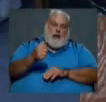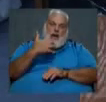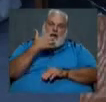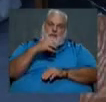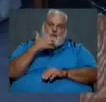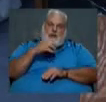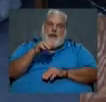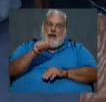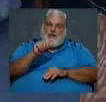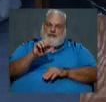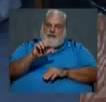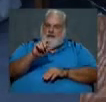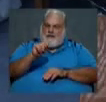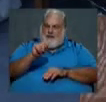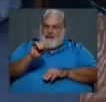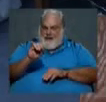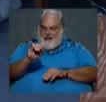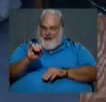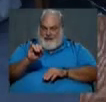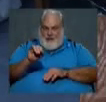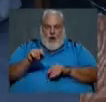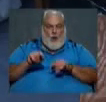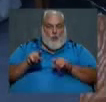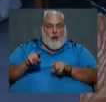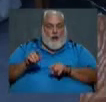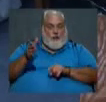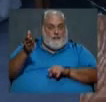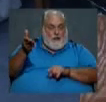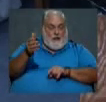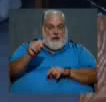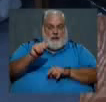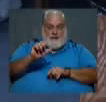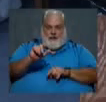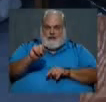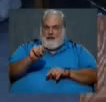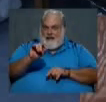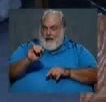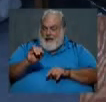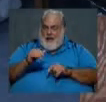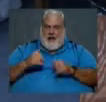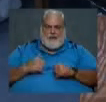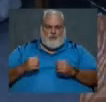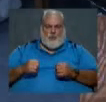called ACTI. While he was there, he